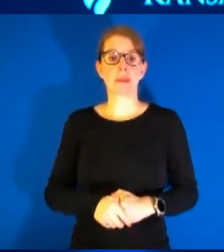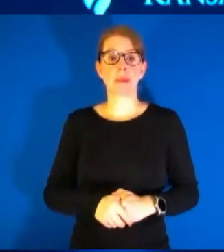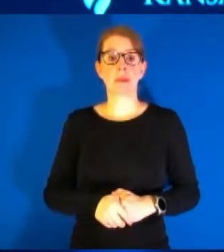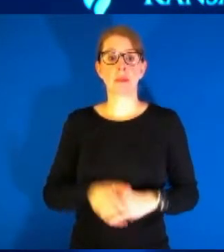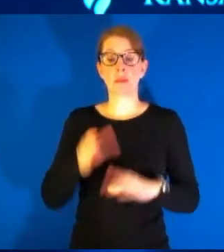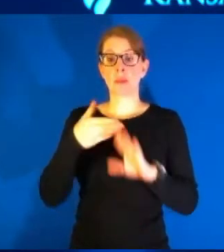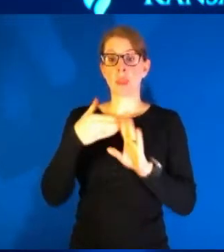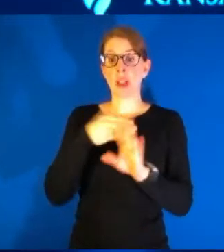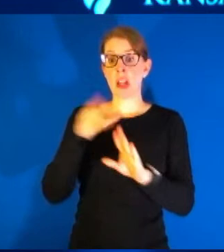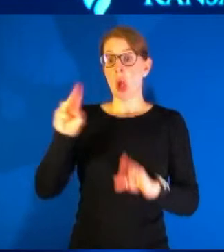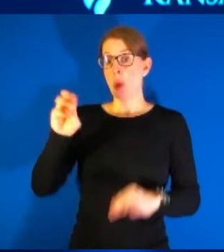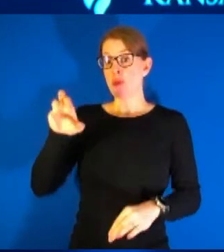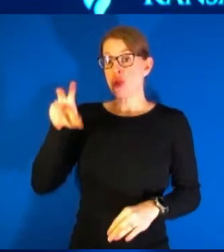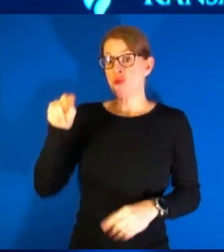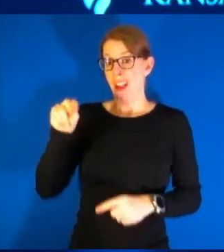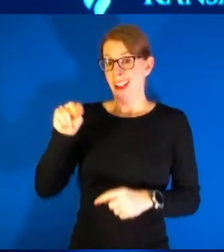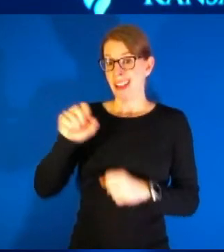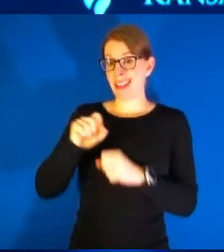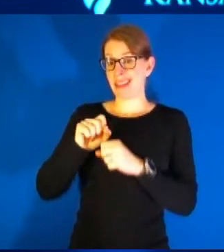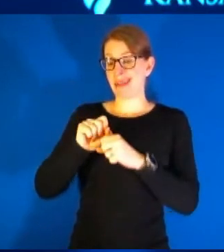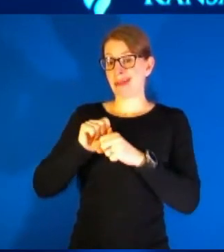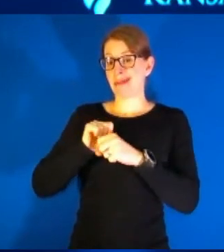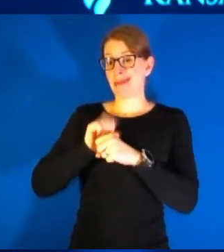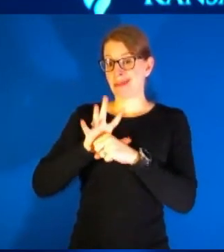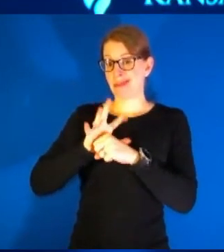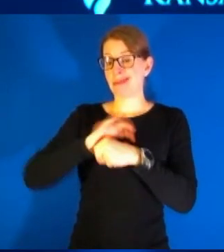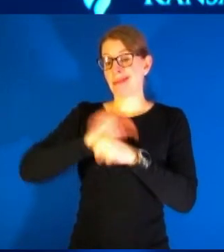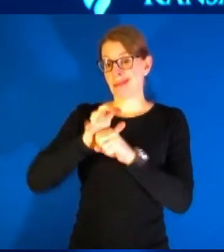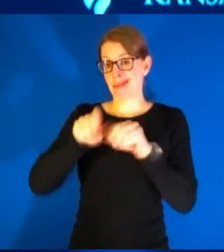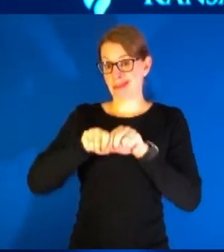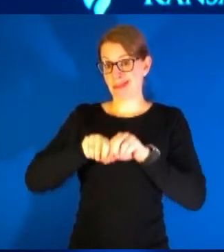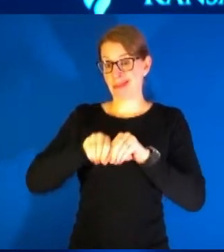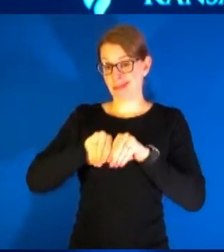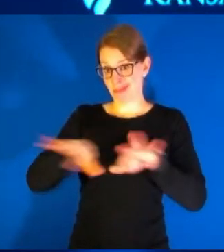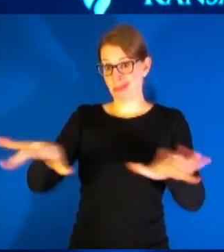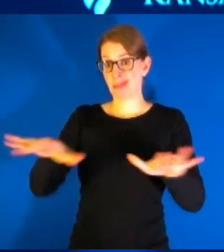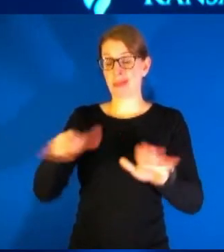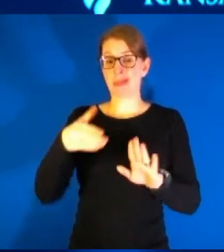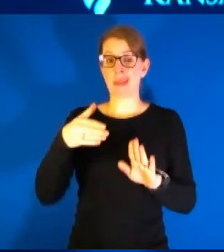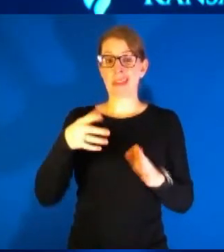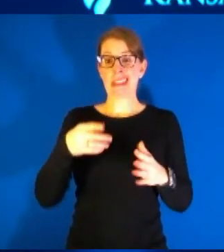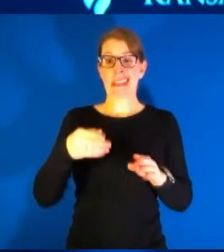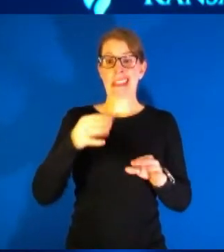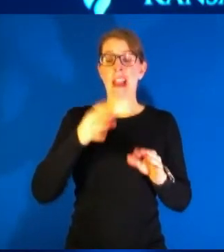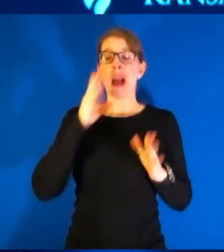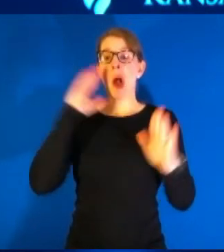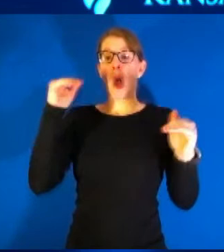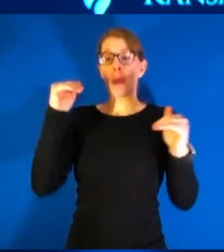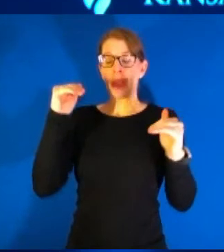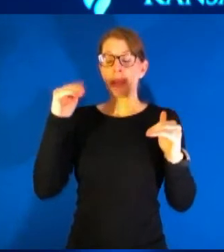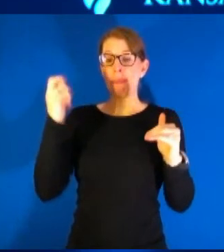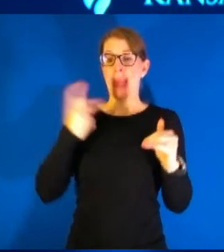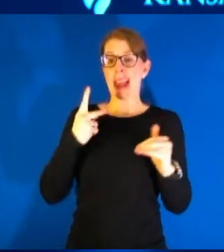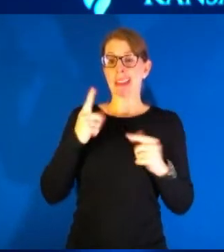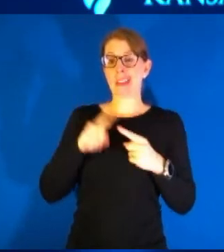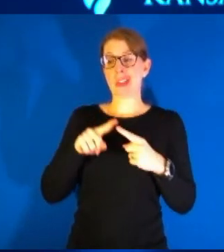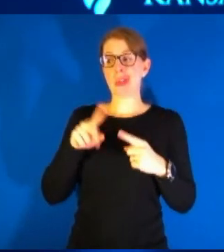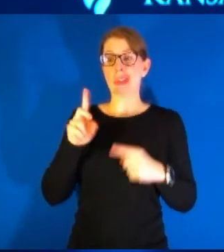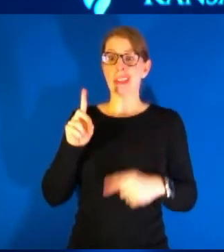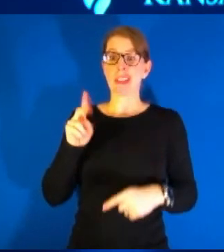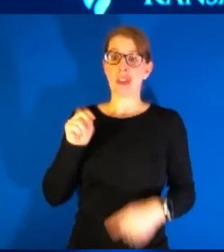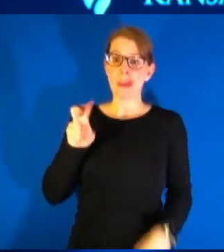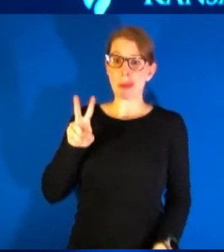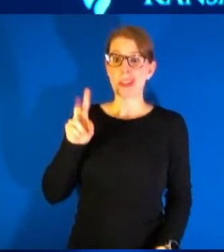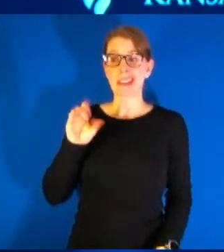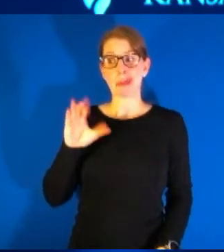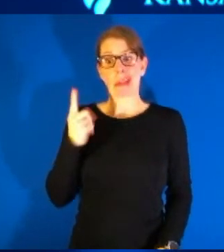pre-Omicron spike, if you will. So back to where we were back in November, December. That's what I'm hoping for. But that's only that's a